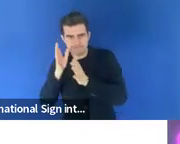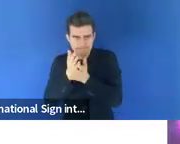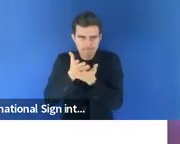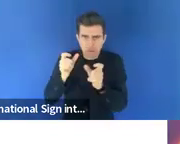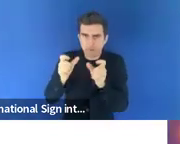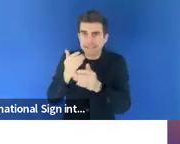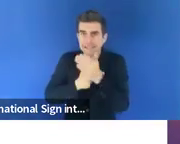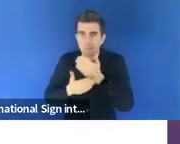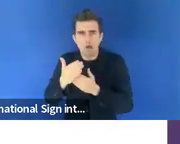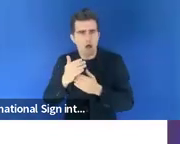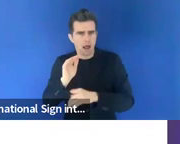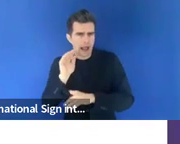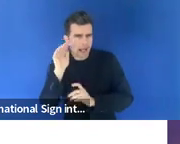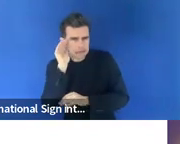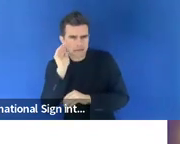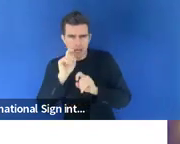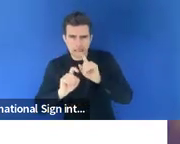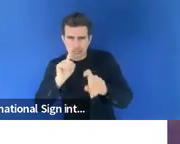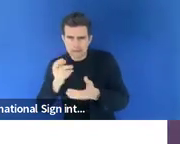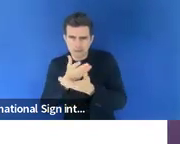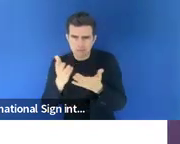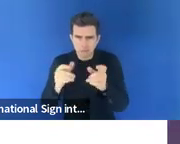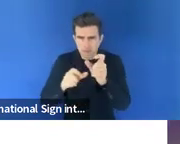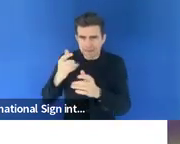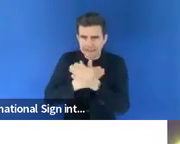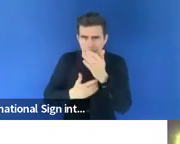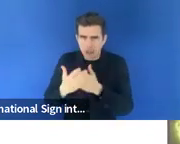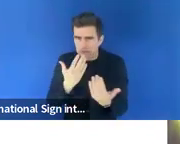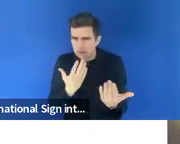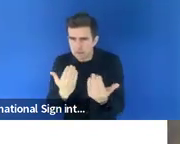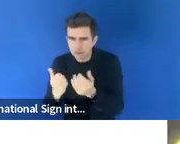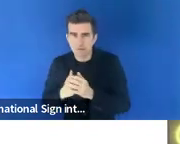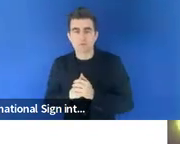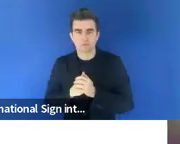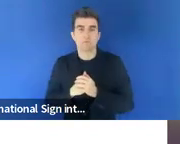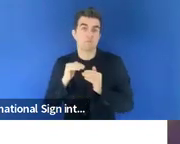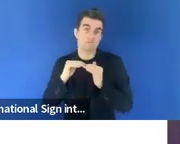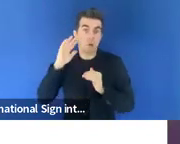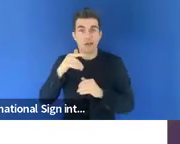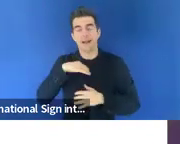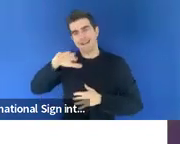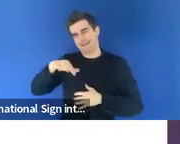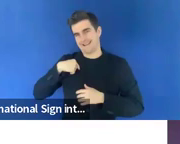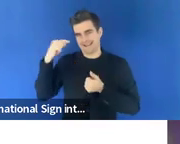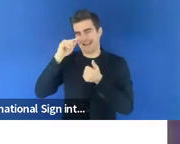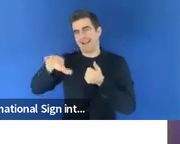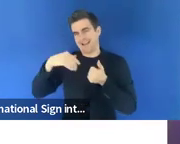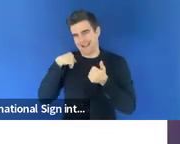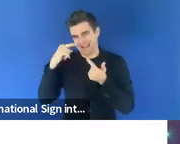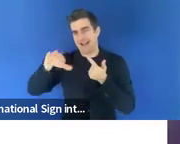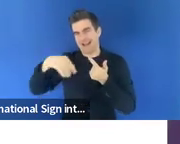might not like the answers to their answers to your questions, but you have to ask the questions. You have